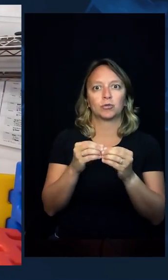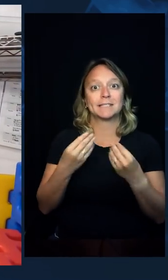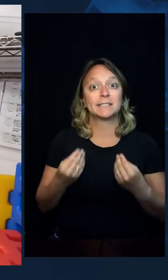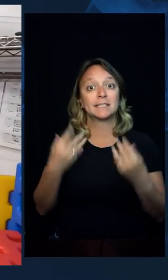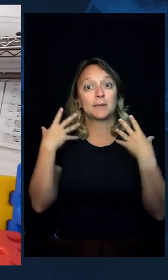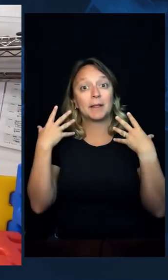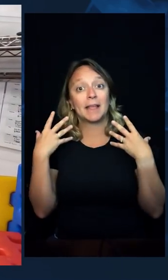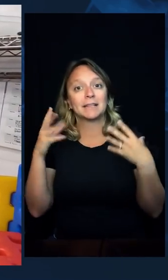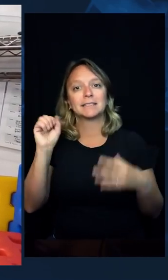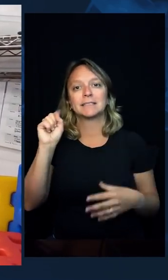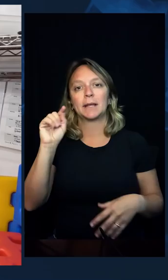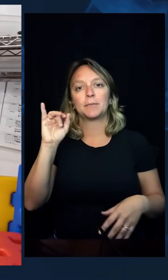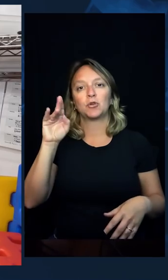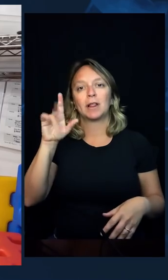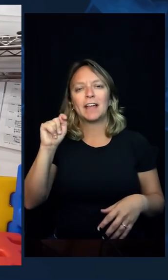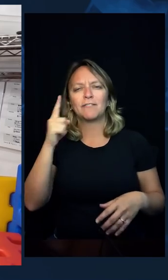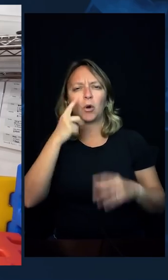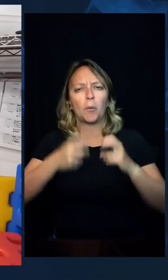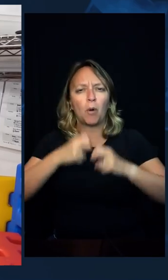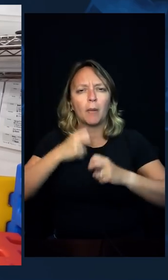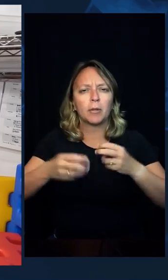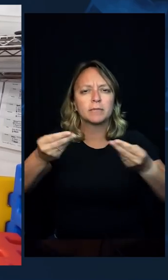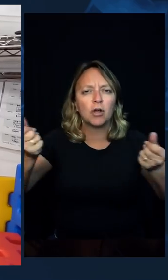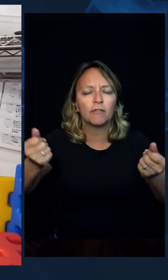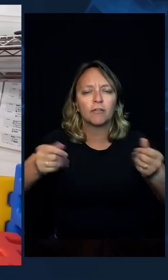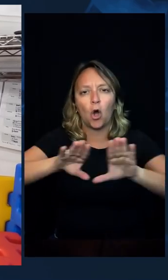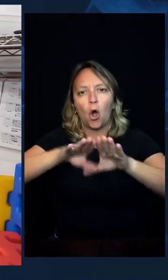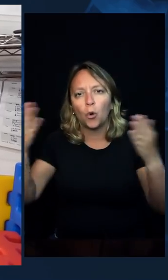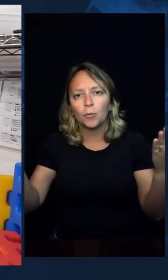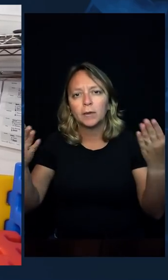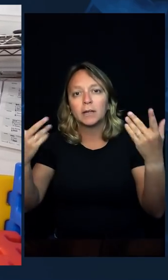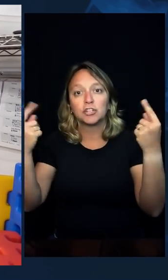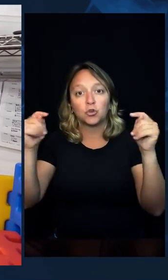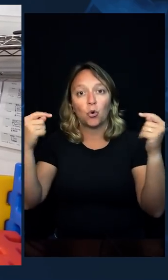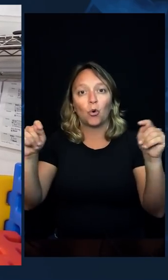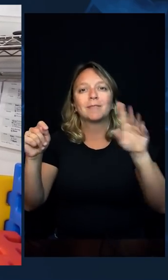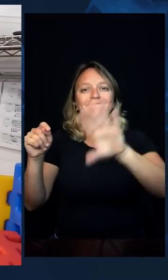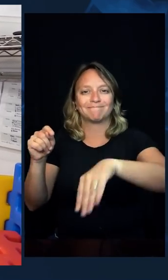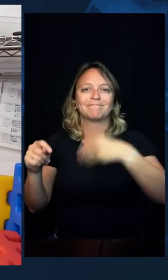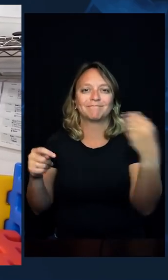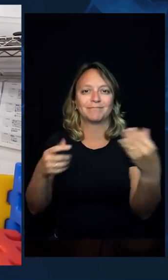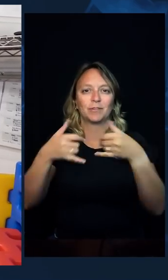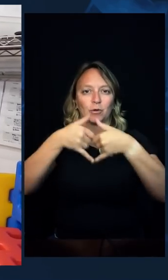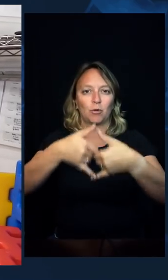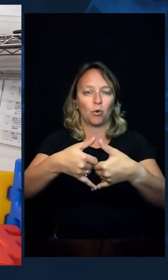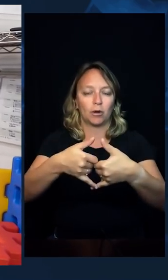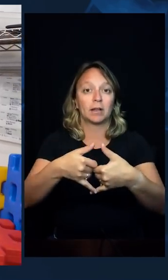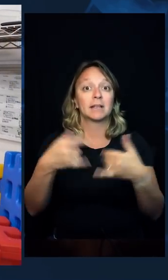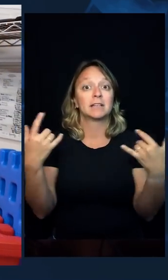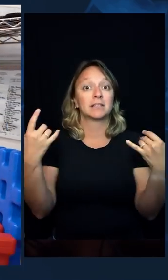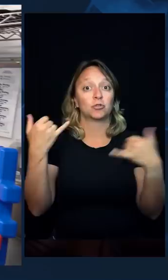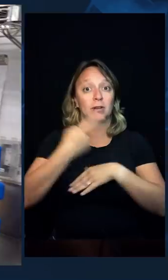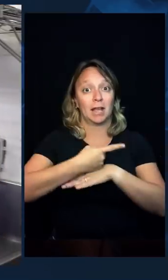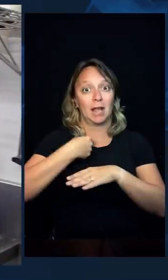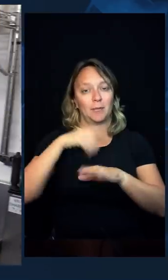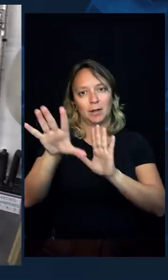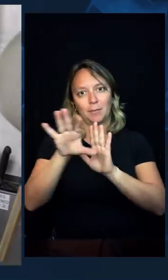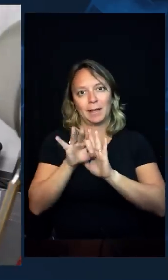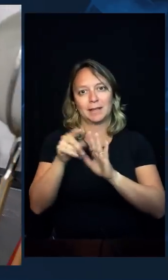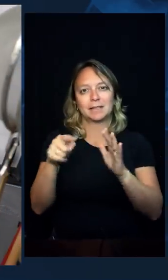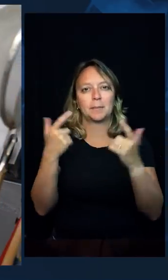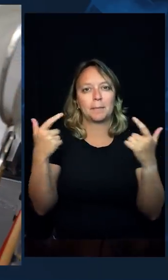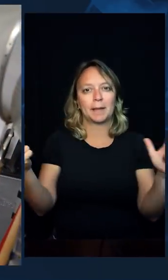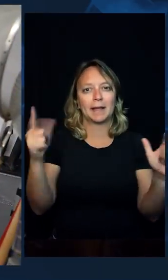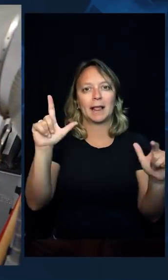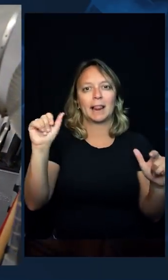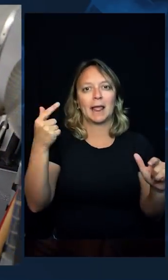to problem solve, to open up this toy to get the reward out of there. Today I'm gonna pick this big Lego block. So I